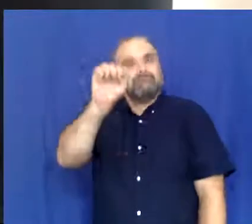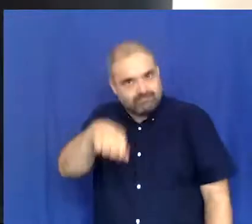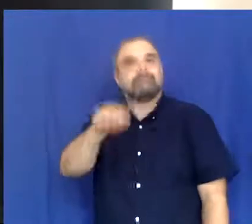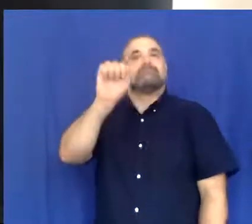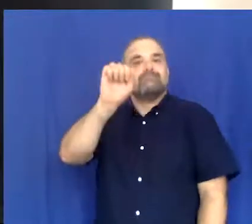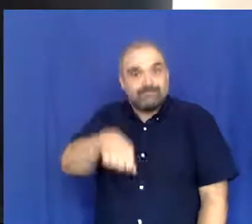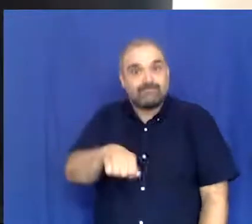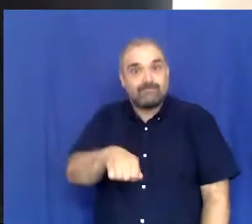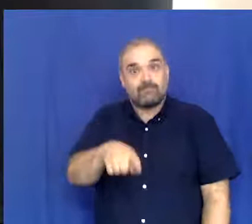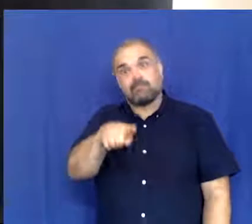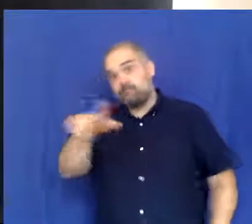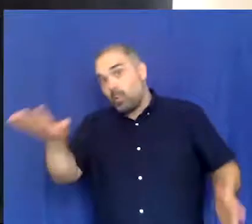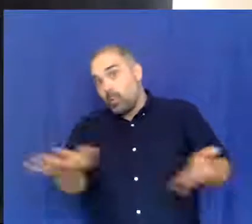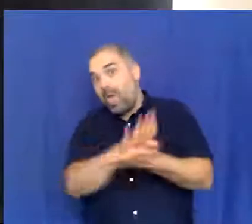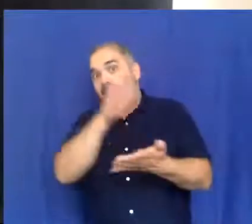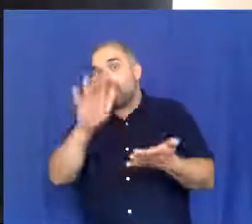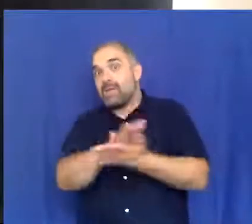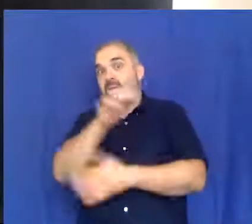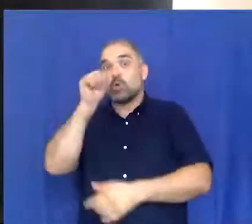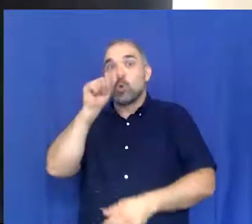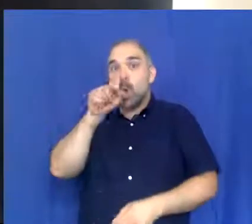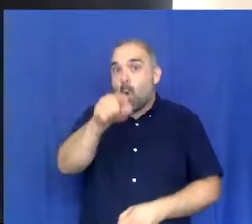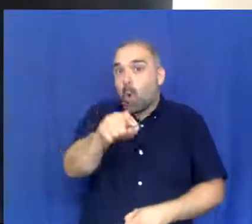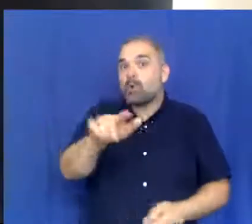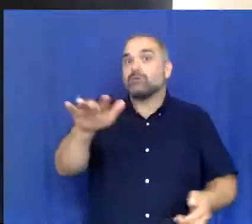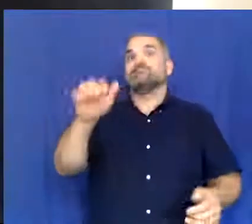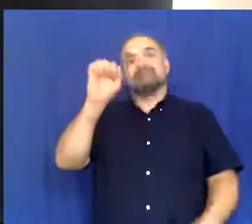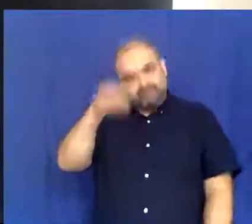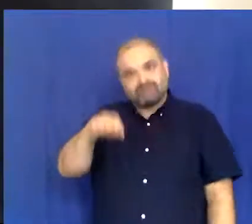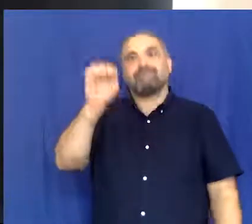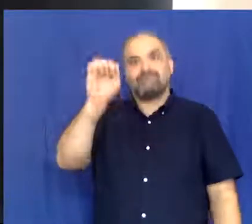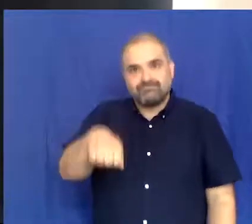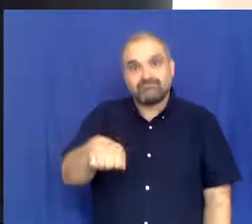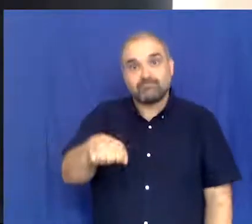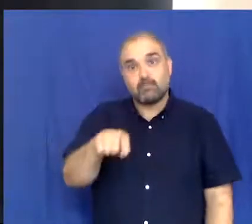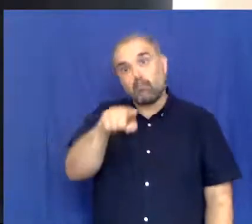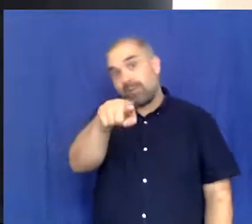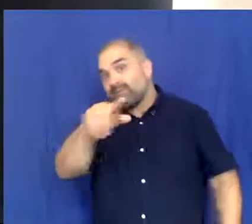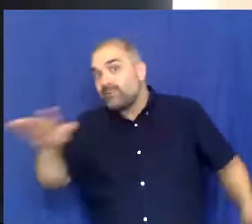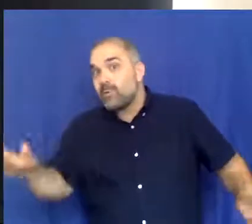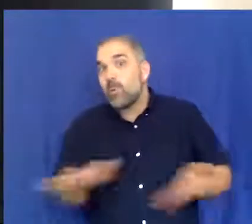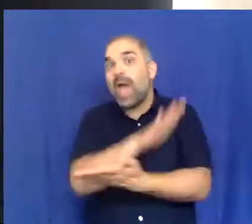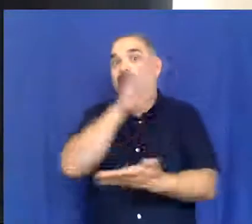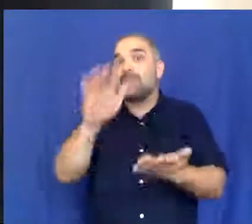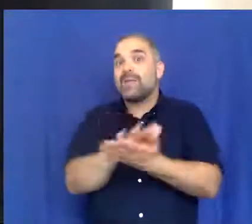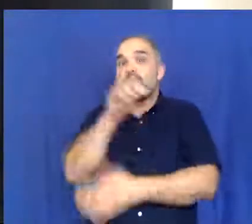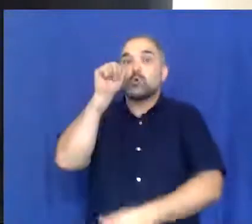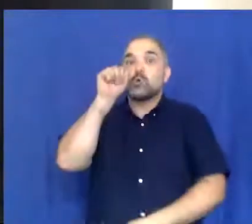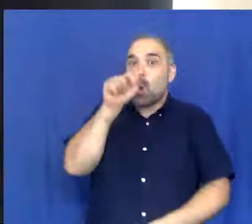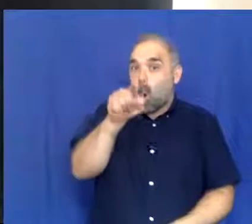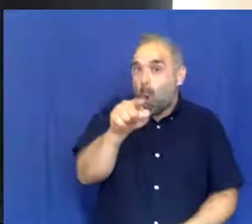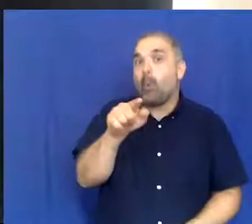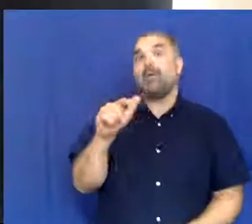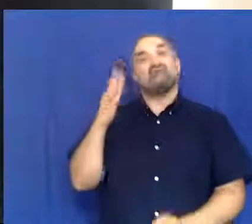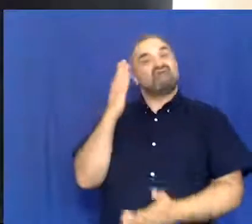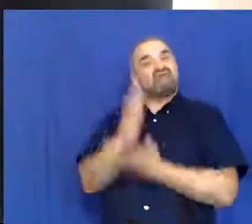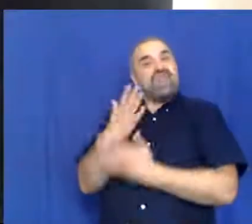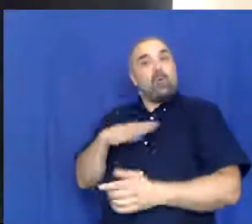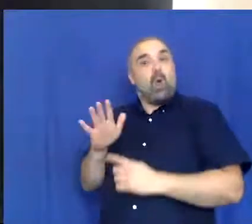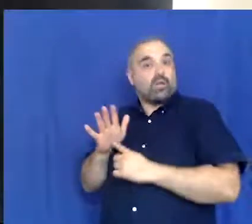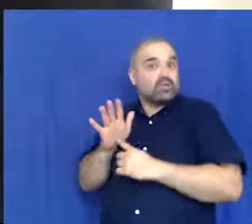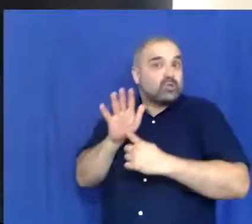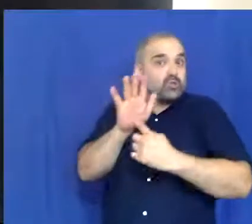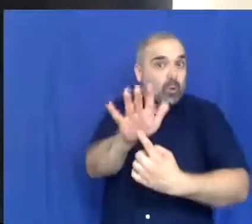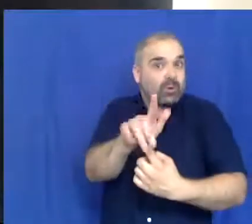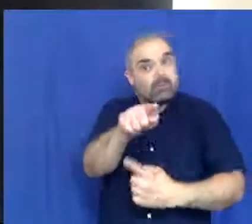you know it, nod your head. If you're happy and you know it, nod your head. If you're happy and you